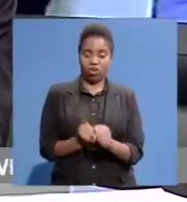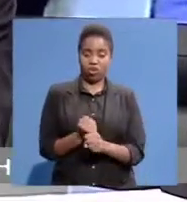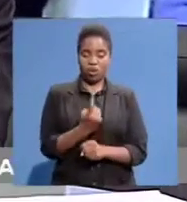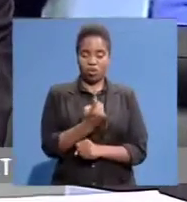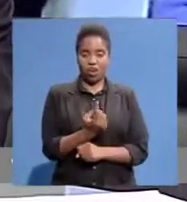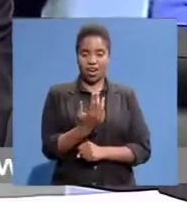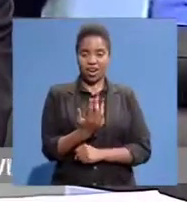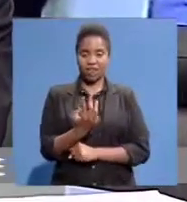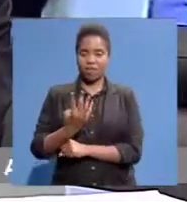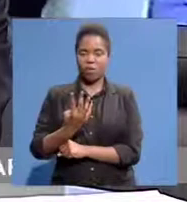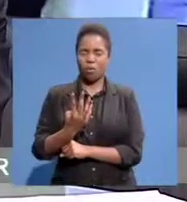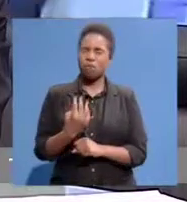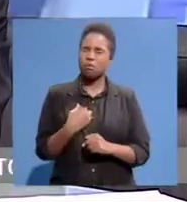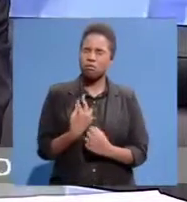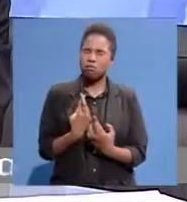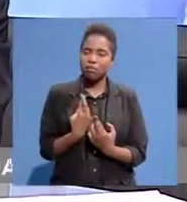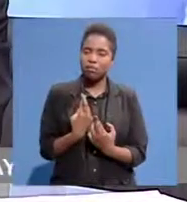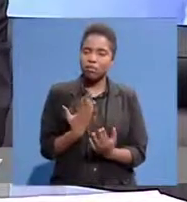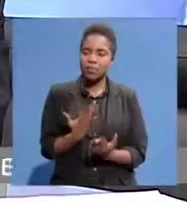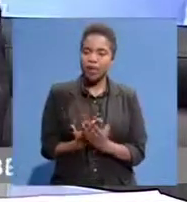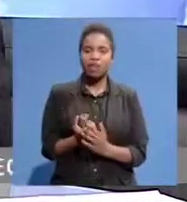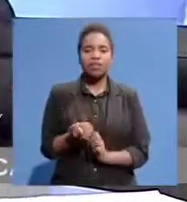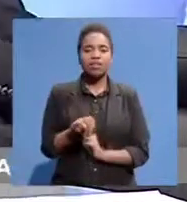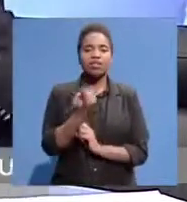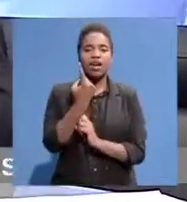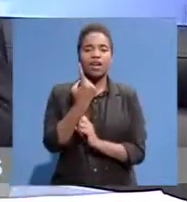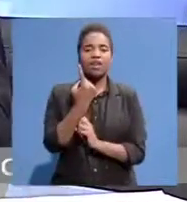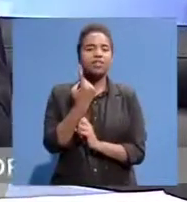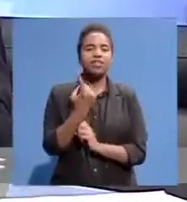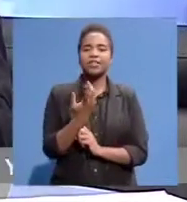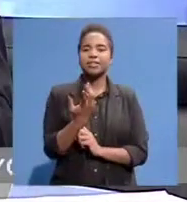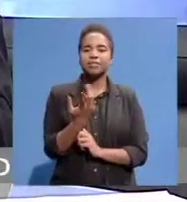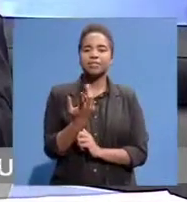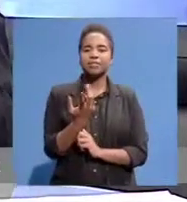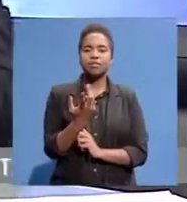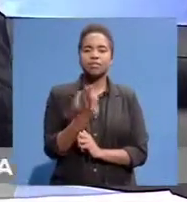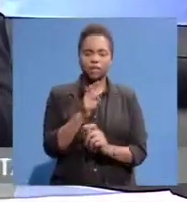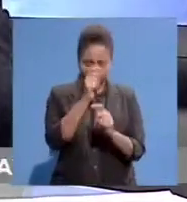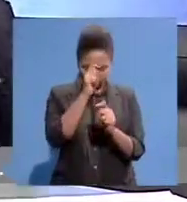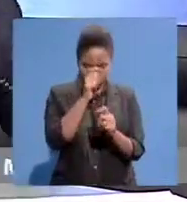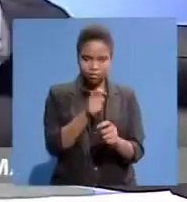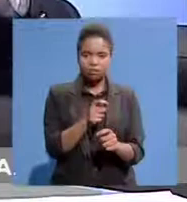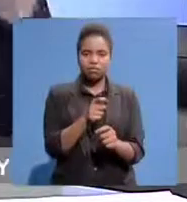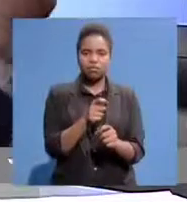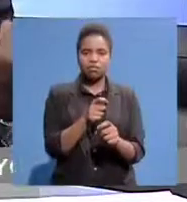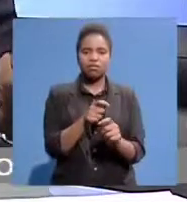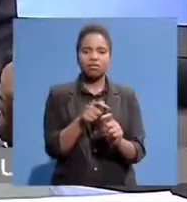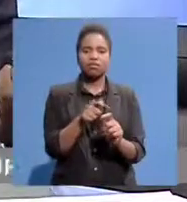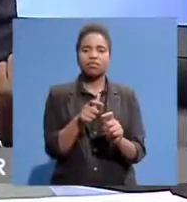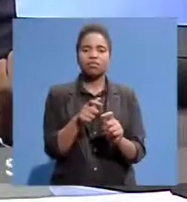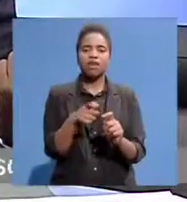apartheid. Just the fact, you know, the indignation of not having carried a